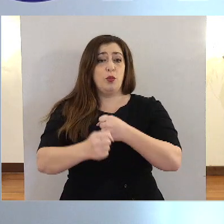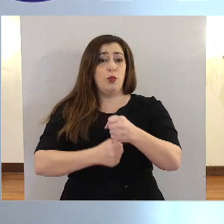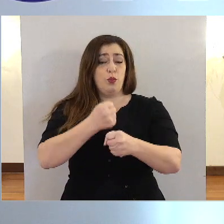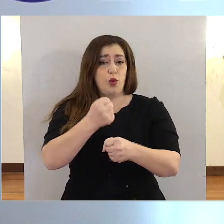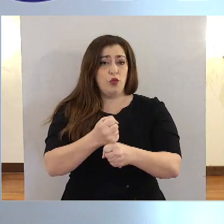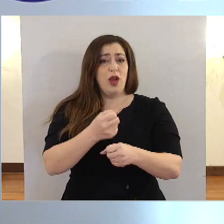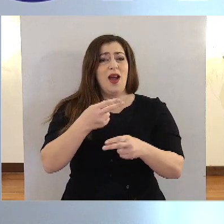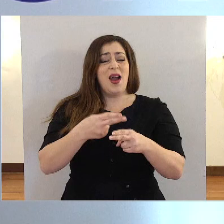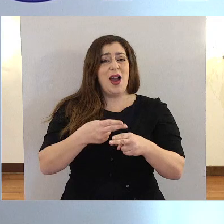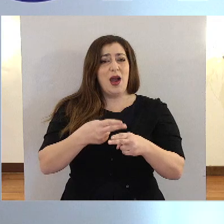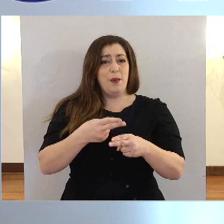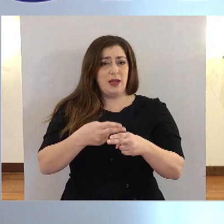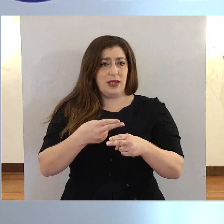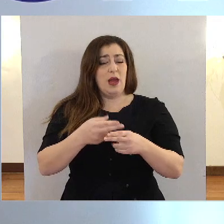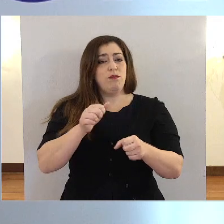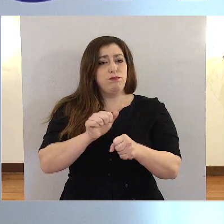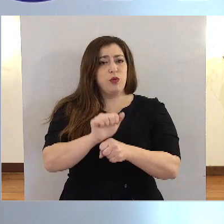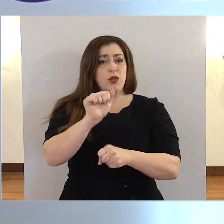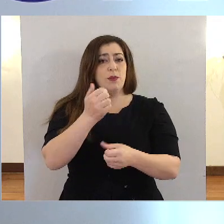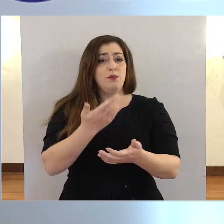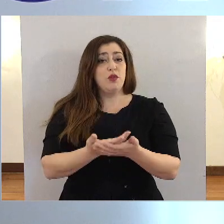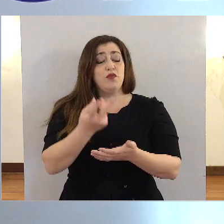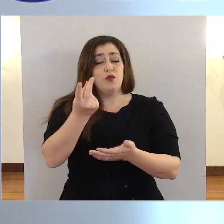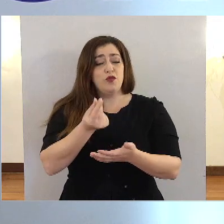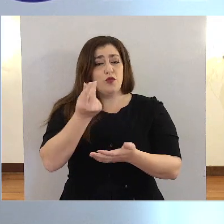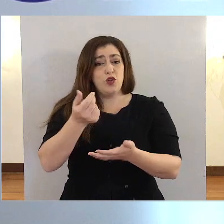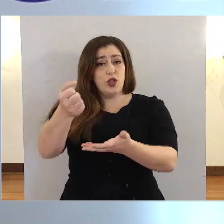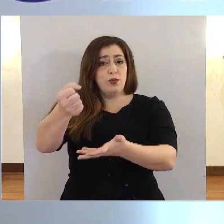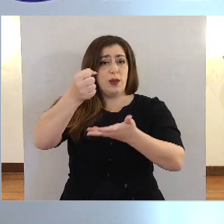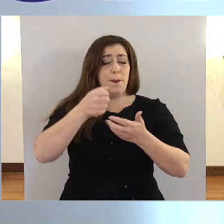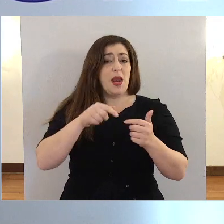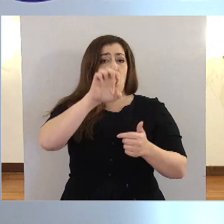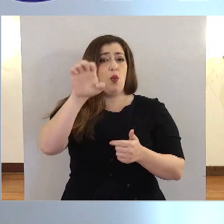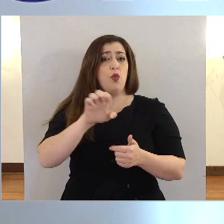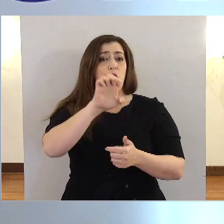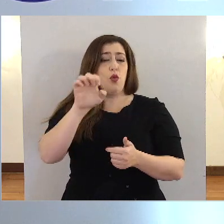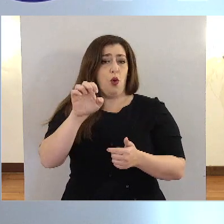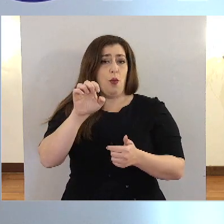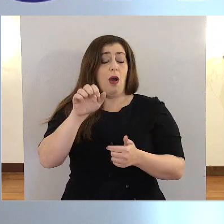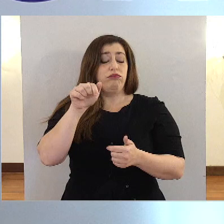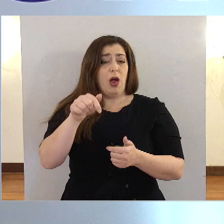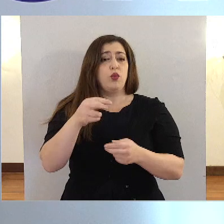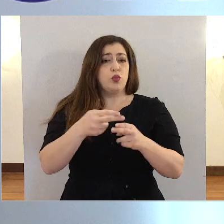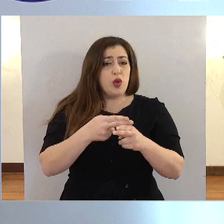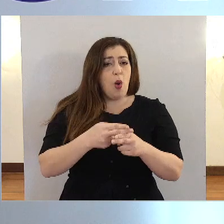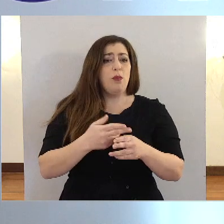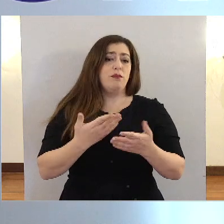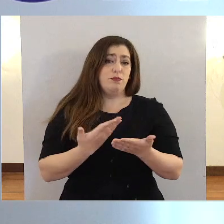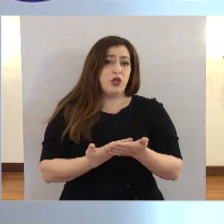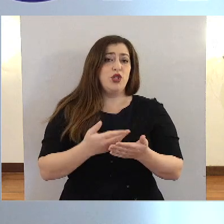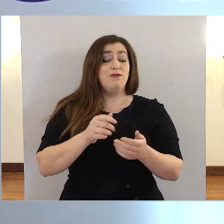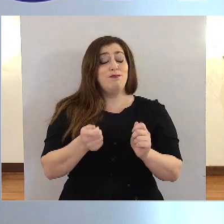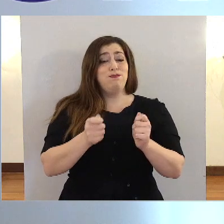Programme of the European Union, which was proposed and entrusted to the Human Rights Directorate. I must